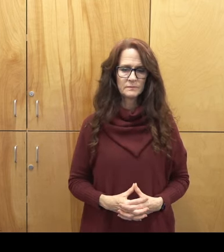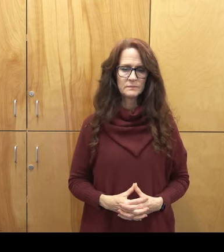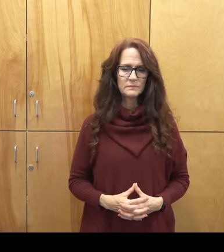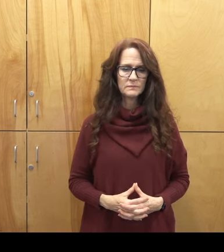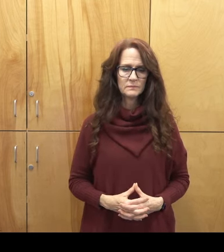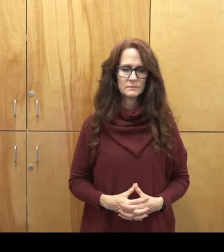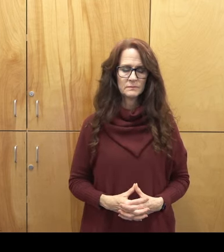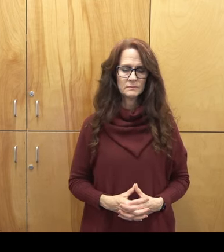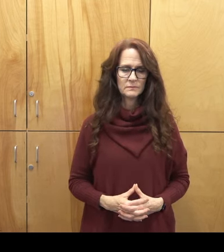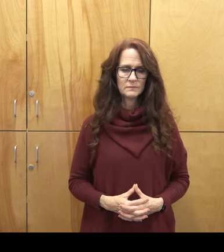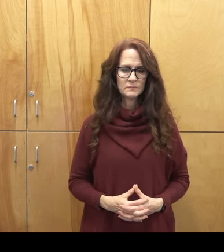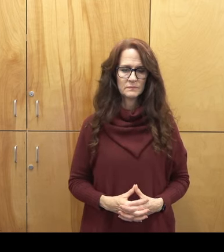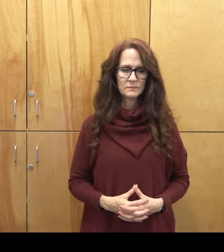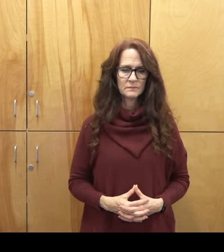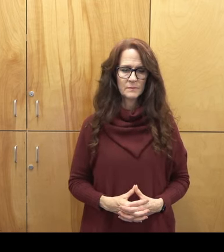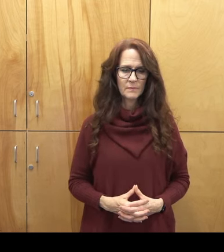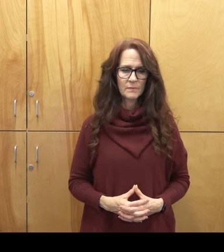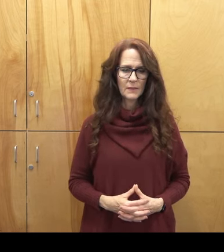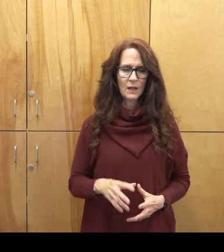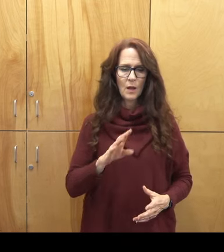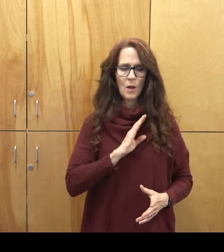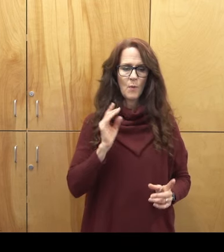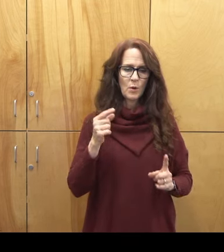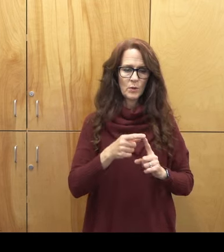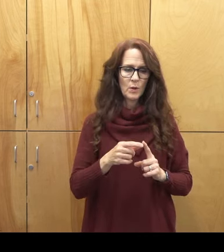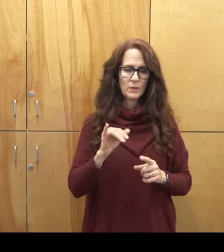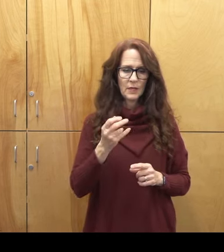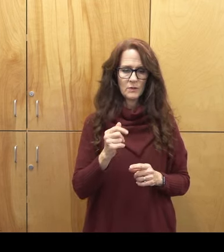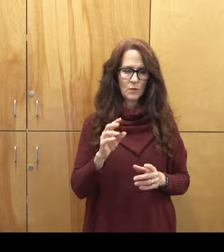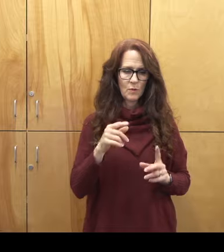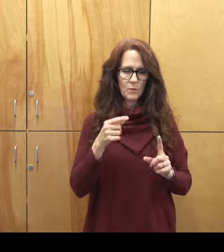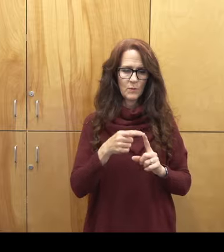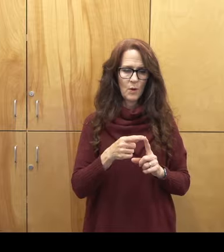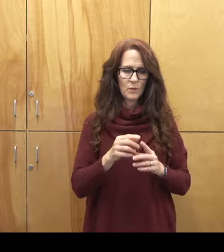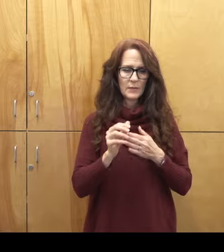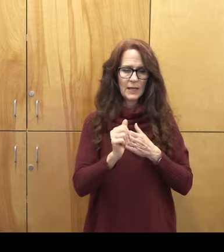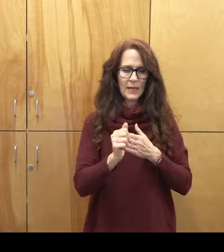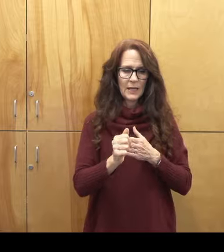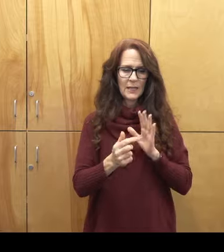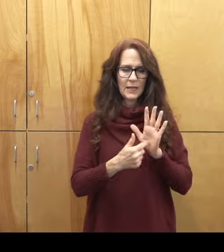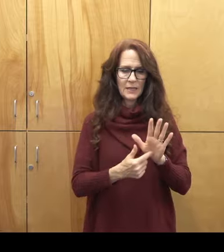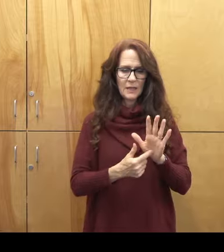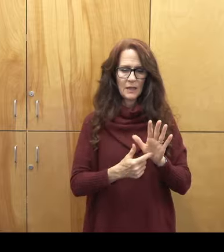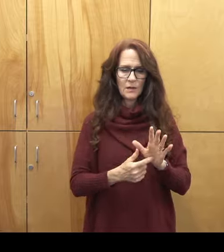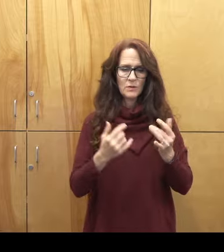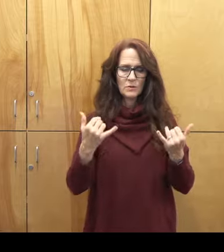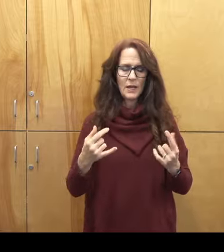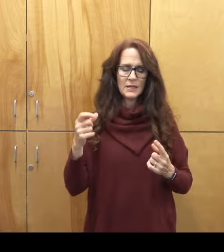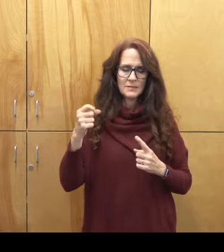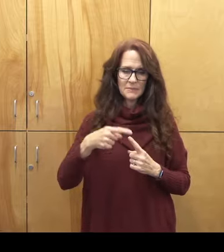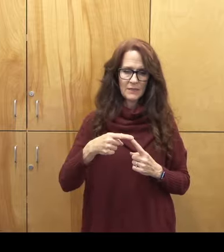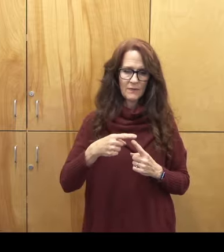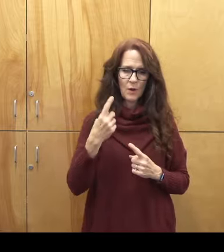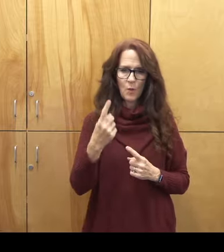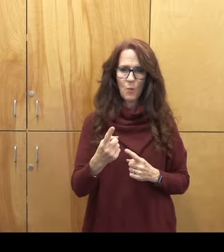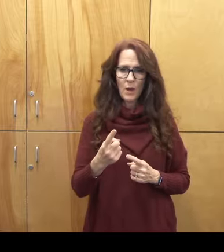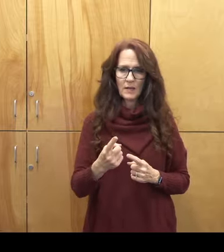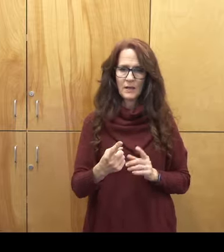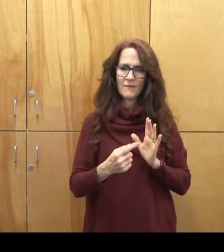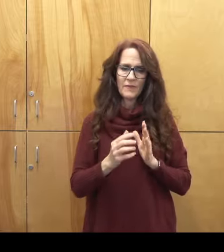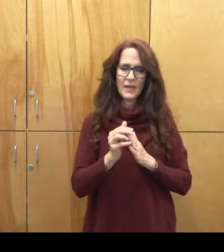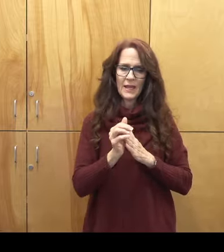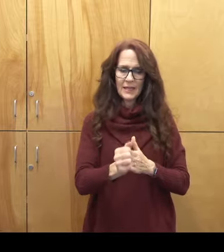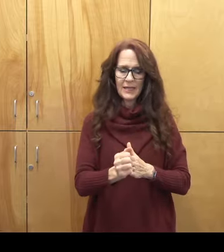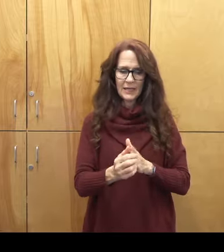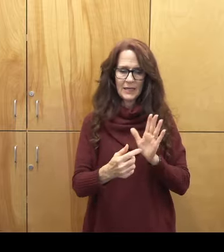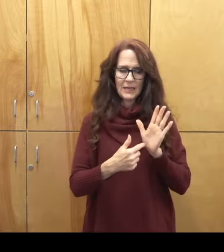And this, we've gone over board goals, interim goals, and leading indicators today. Specifically, we're going to be looking at one of the leading indicators, which